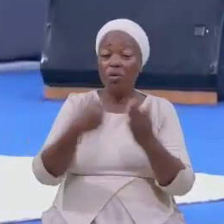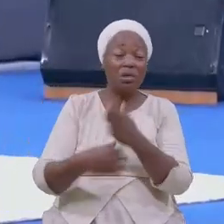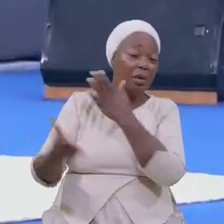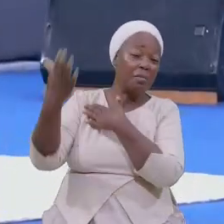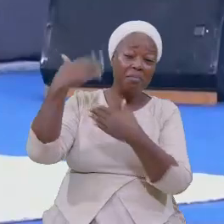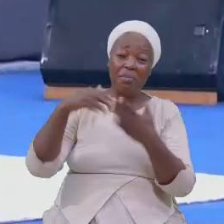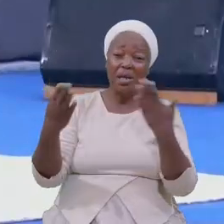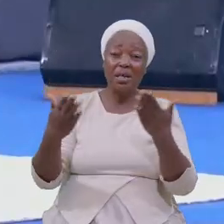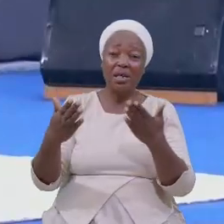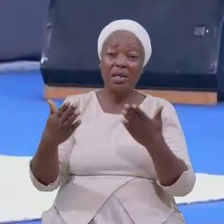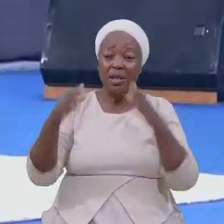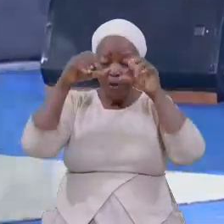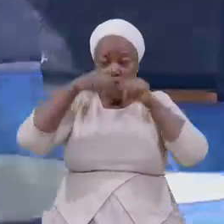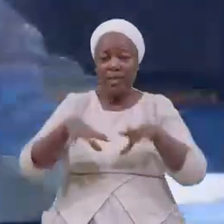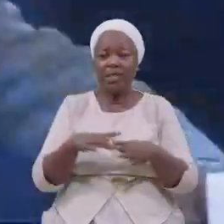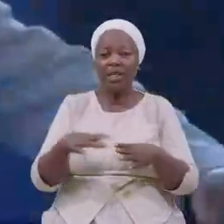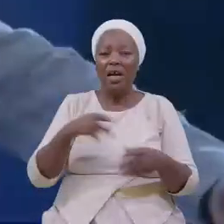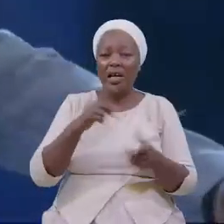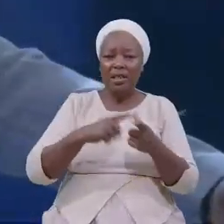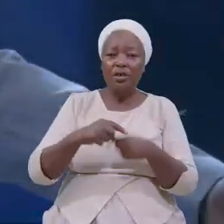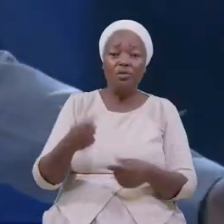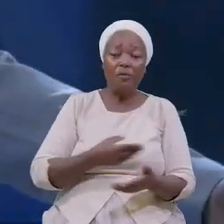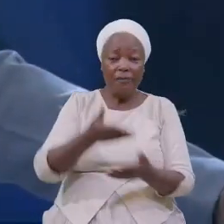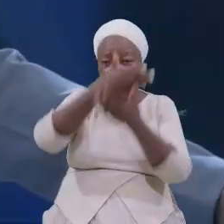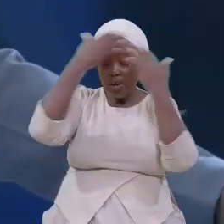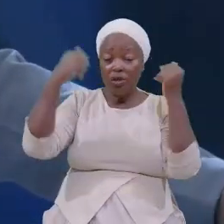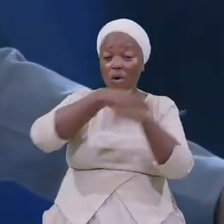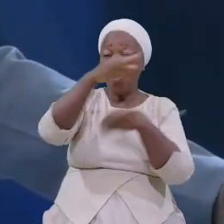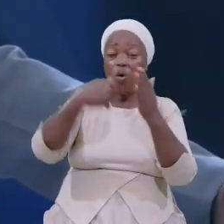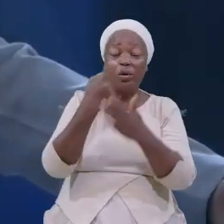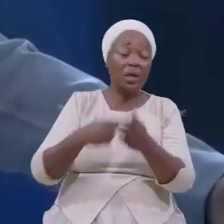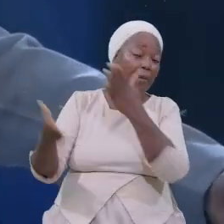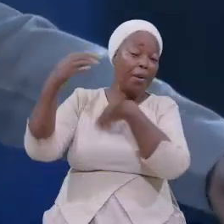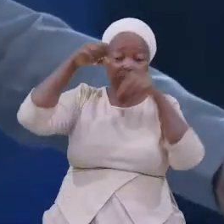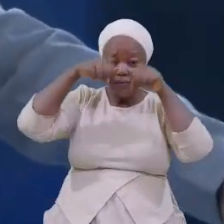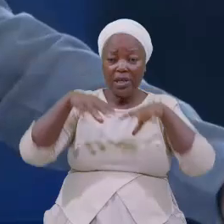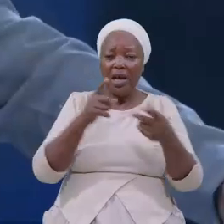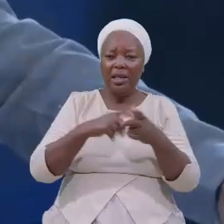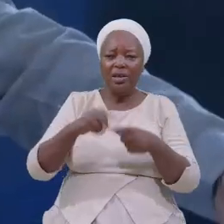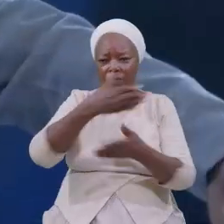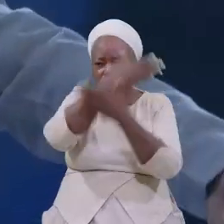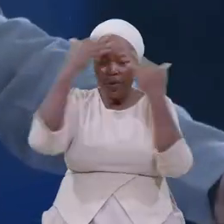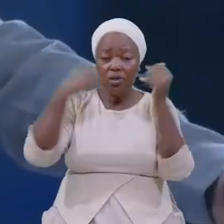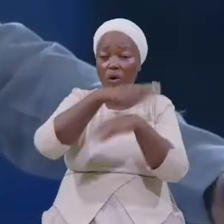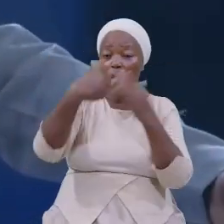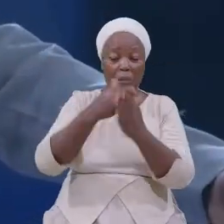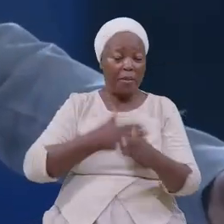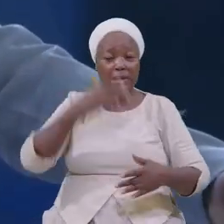I forget all the past pain. I'm forgetting all my